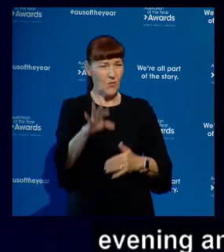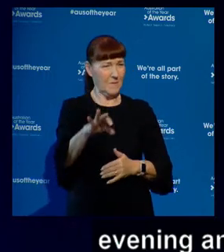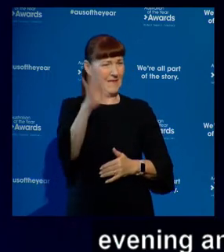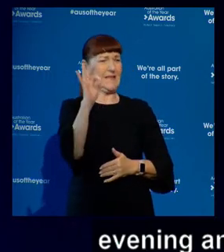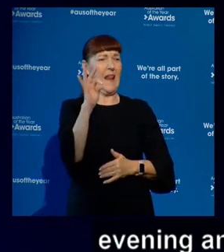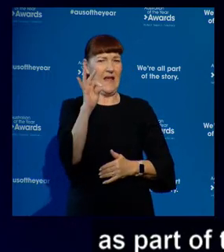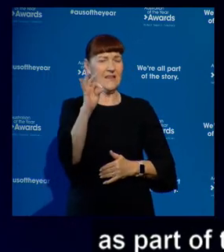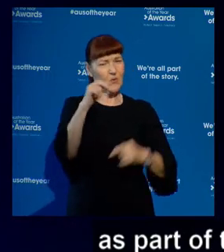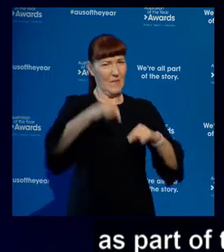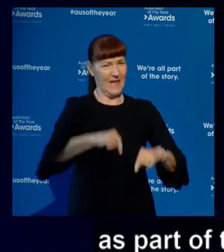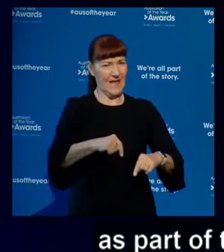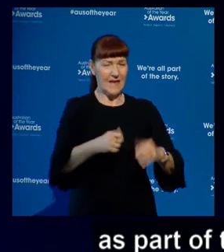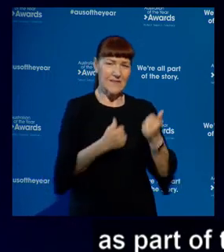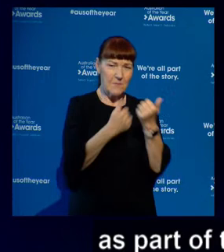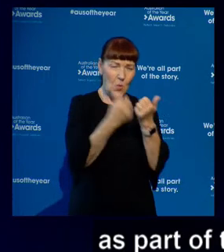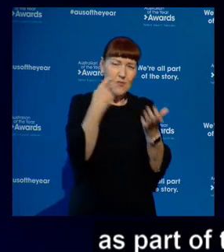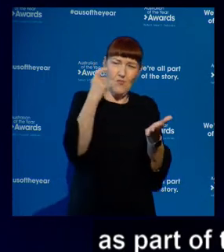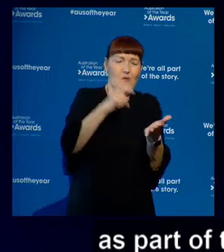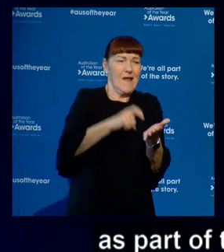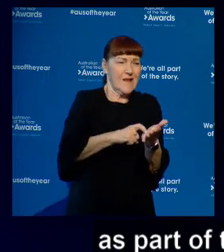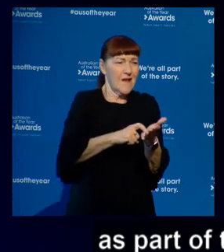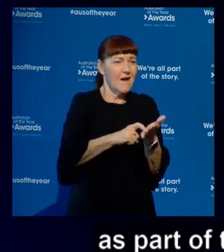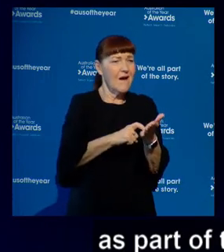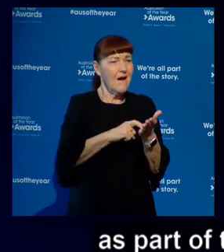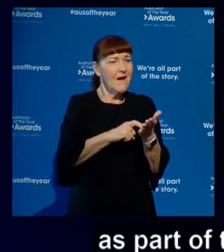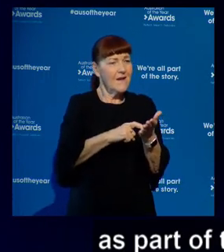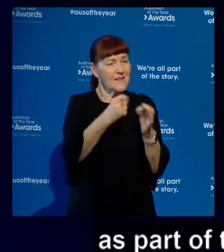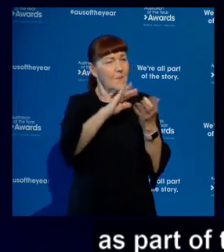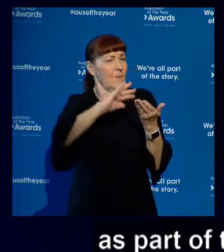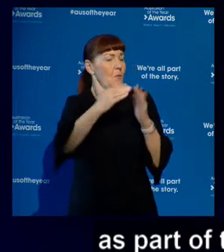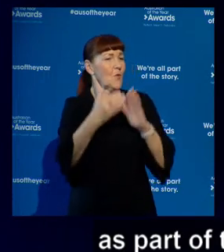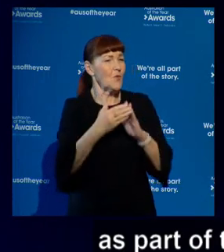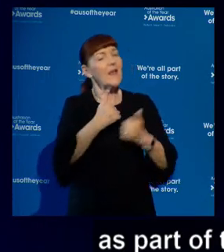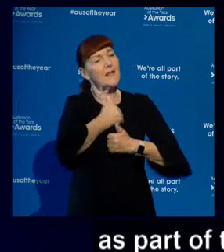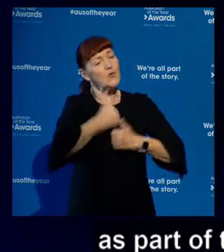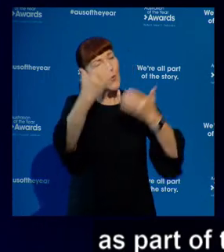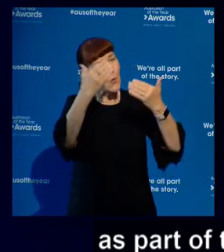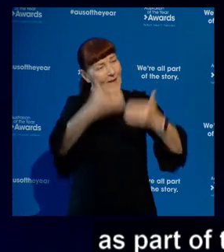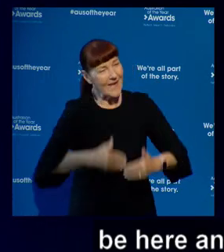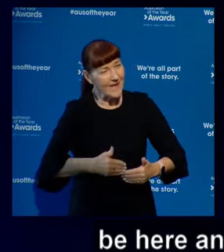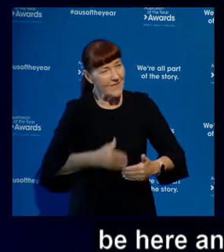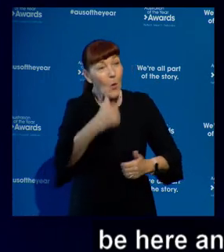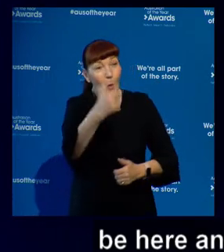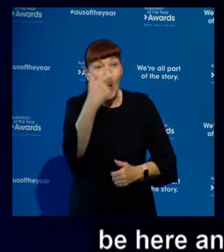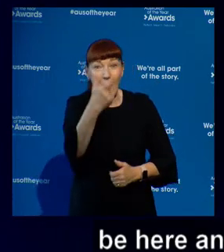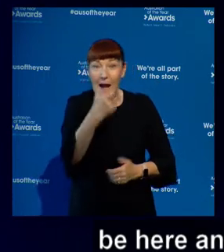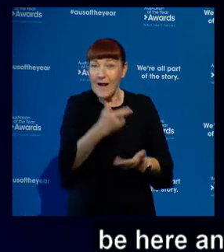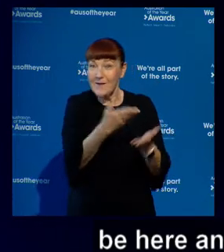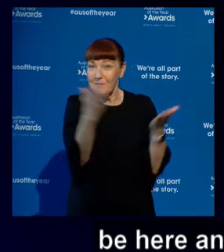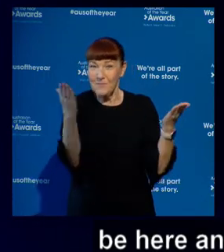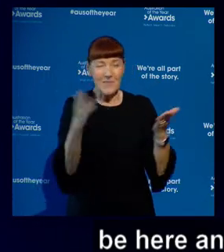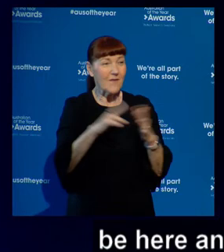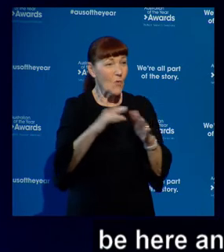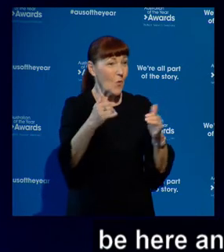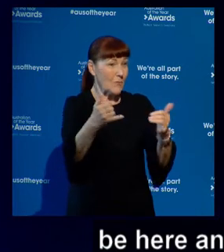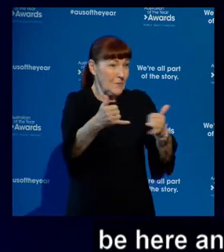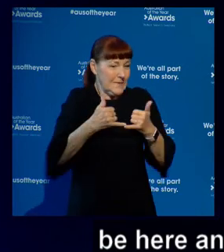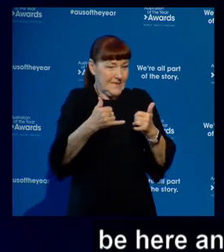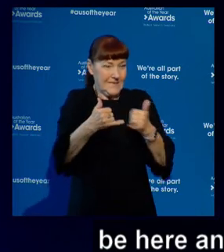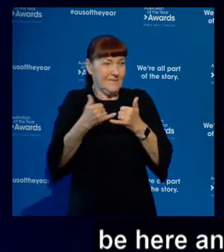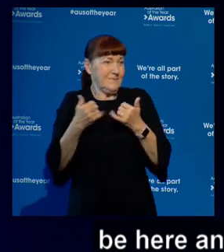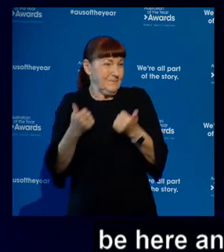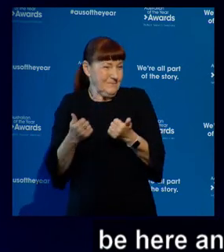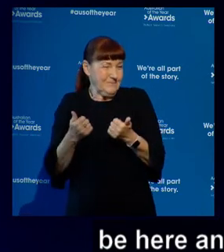to be supported and recognised by your community. Enjoy the evening and good luck for our recipients